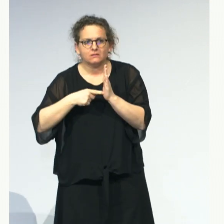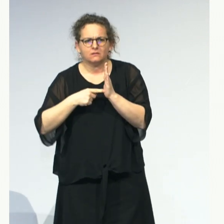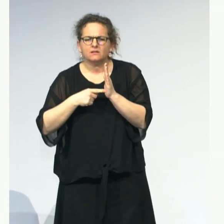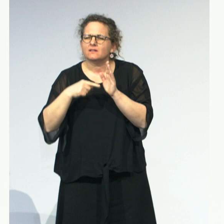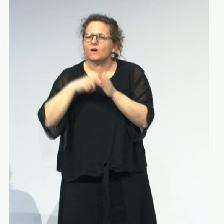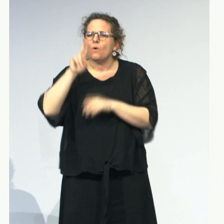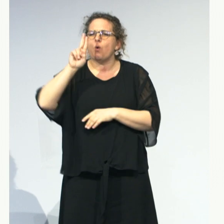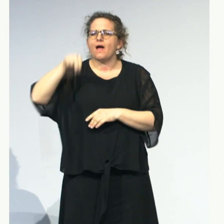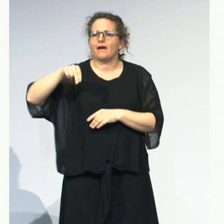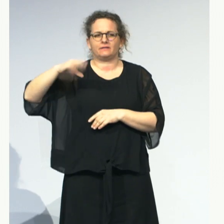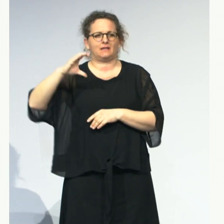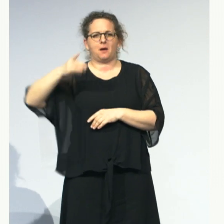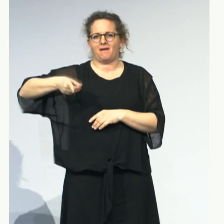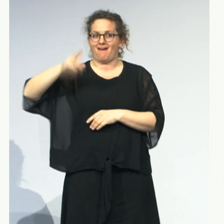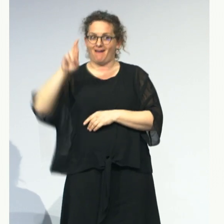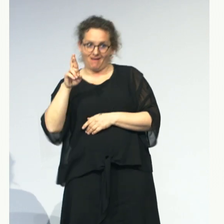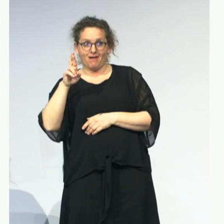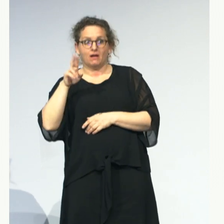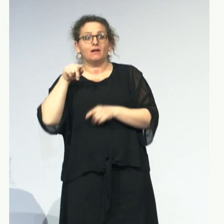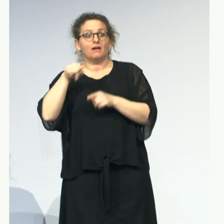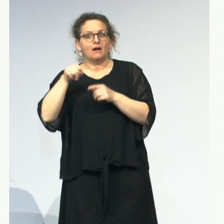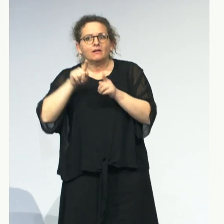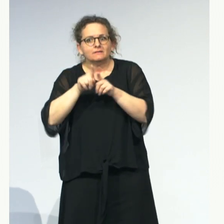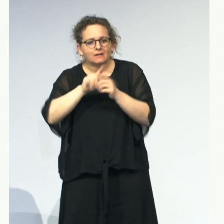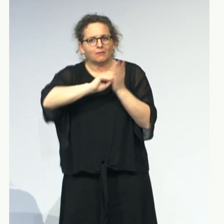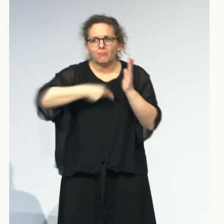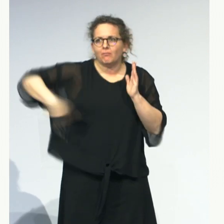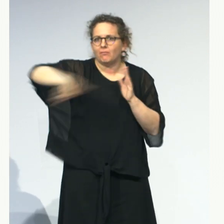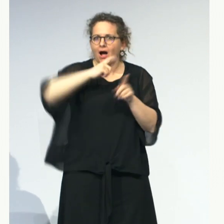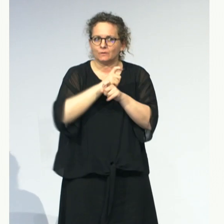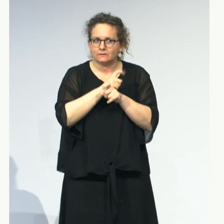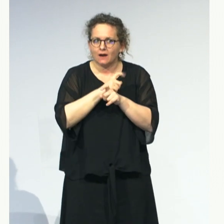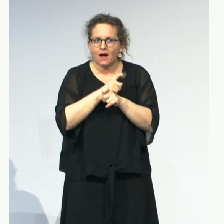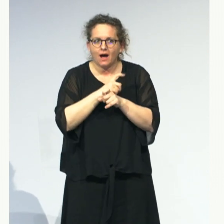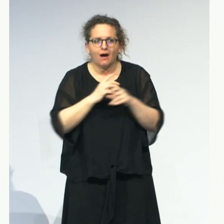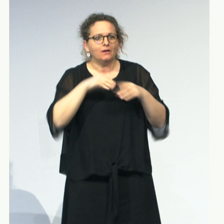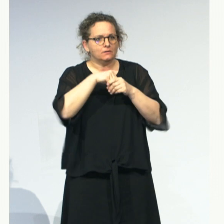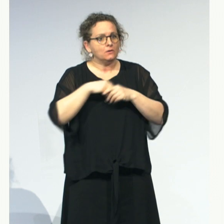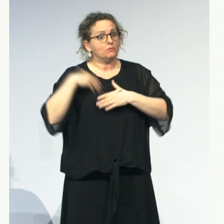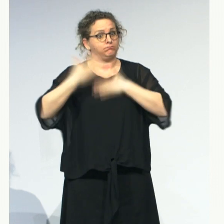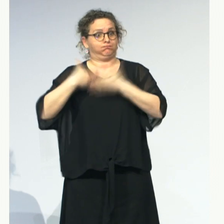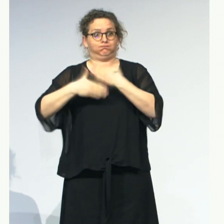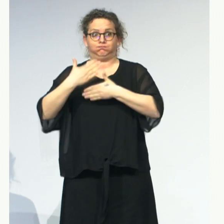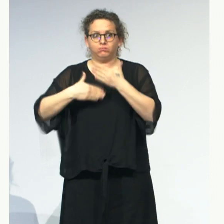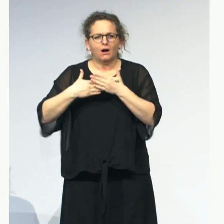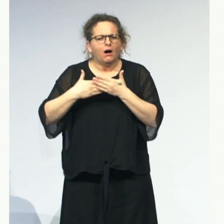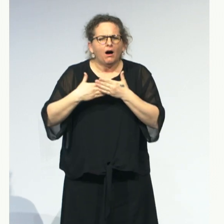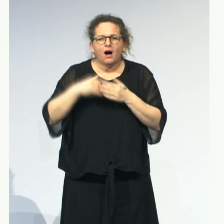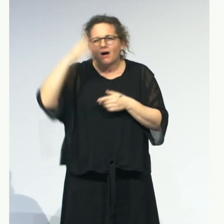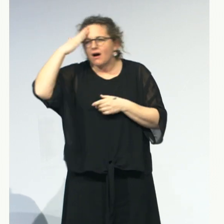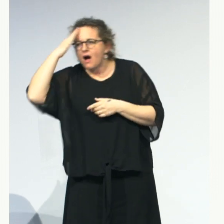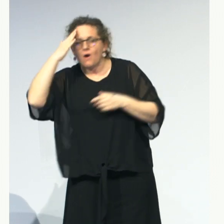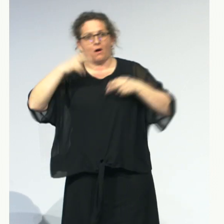implementation. In the sense of inclusion, every area of politics has to take his responsibility.